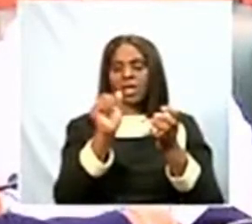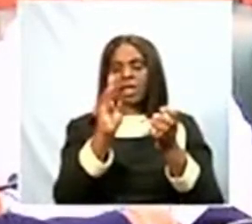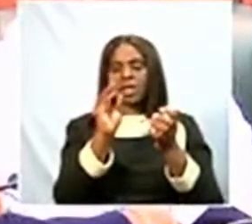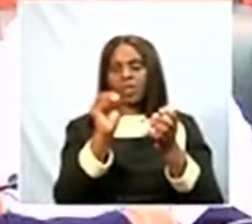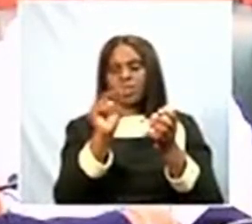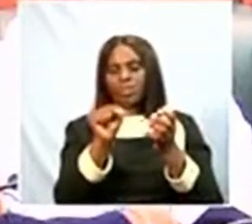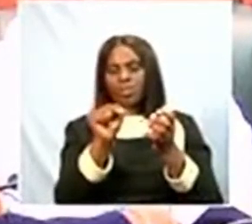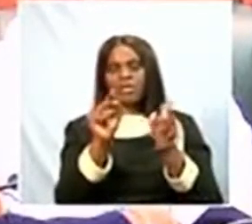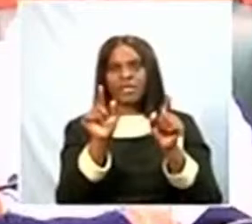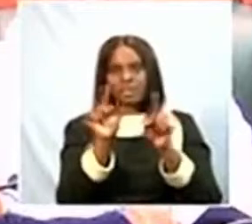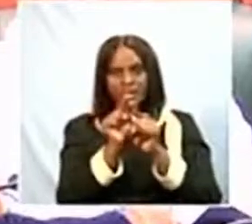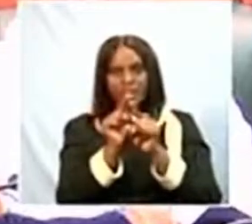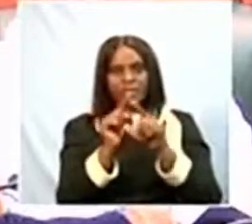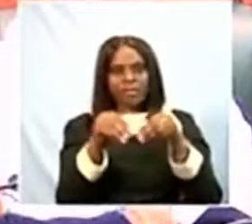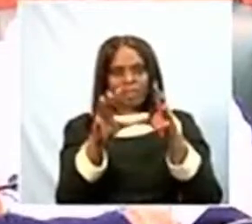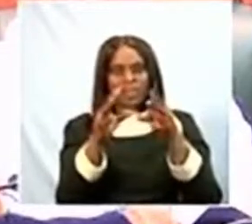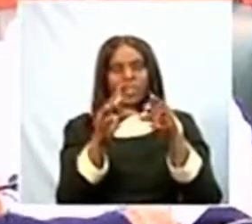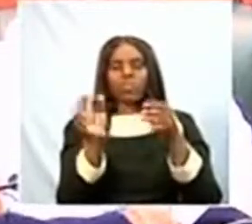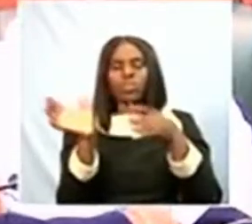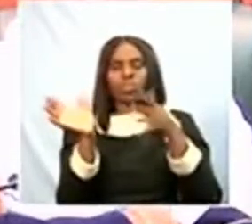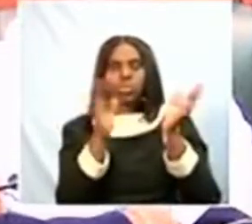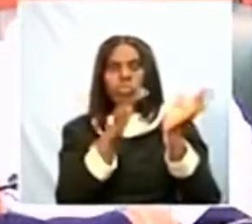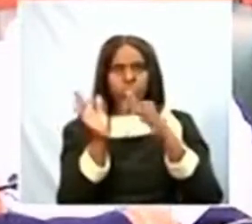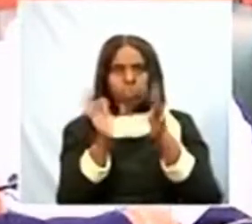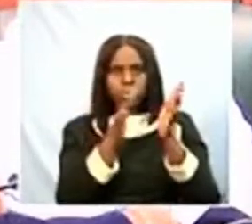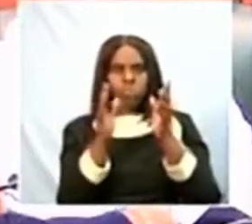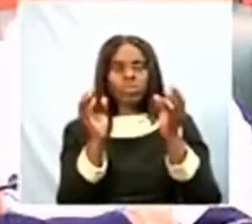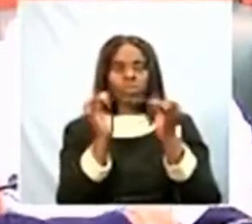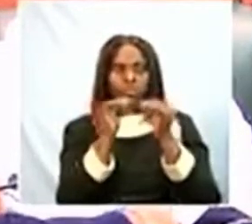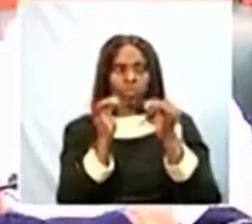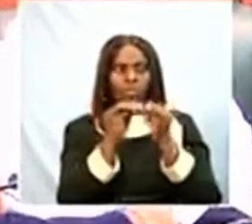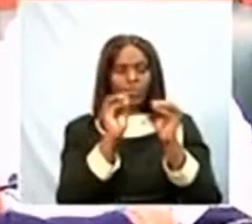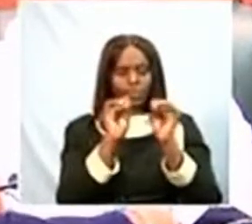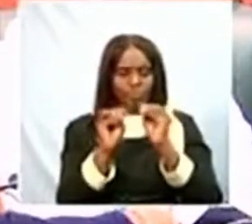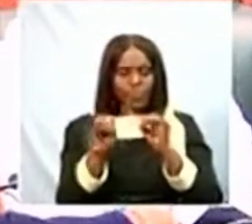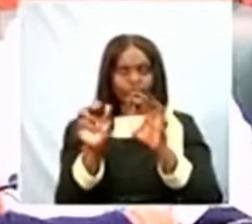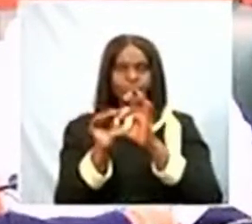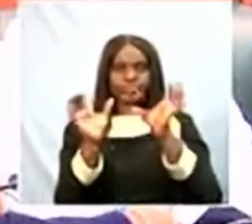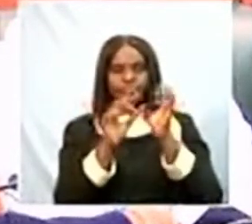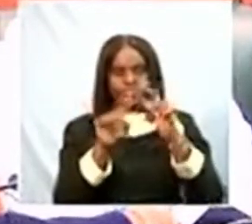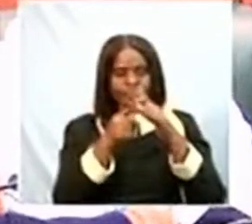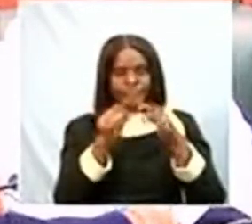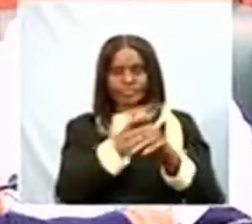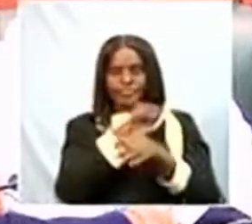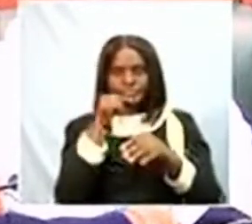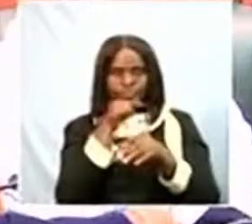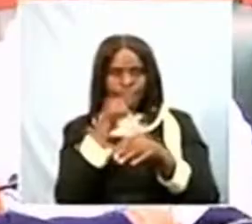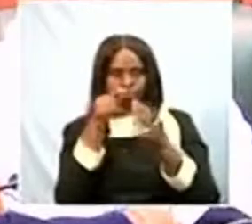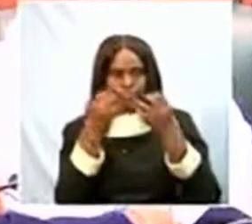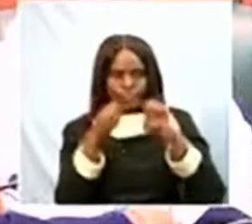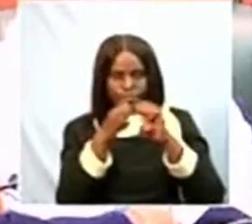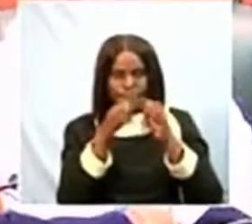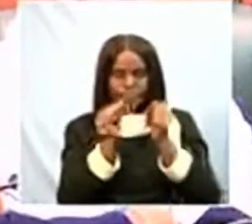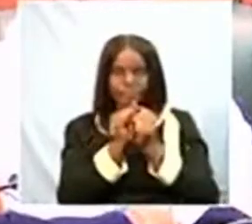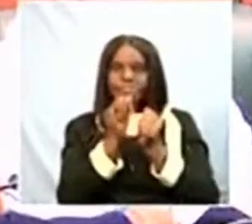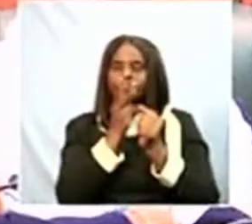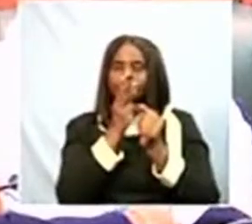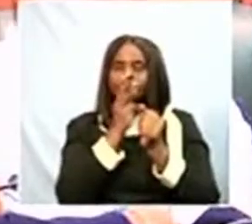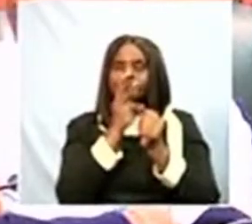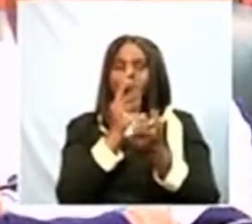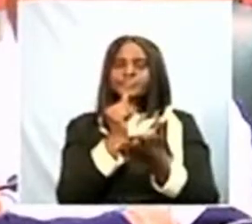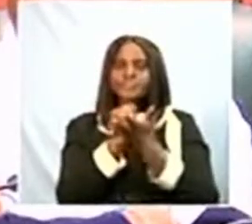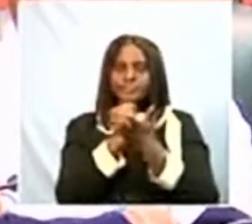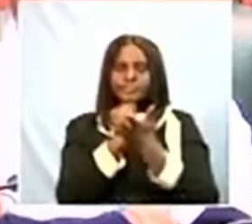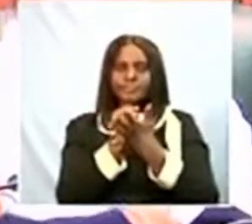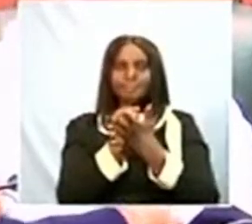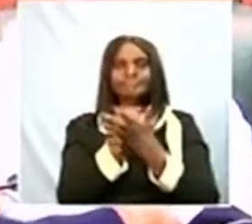provide oxygen. Plant more in our community. Start a small gardening. Even potted plants can help. I have raised